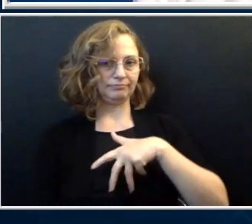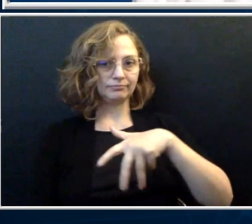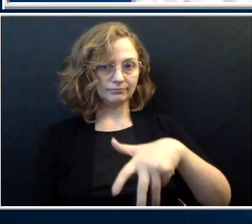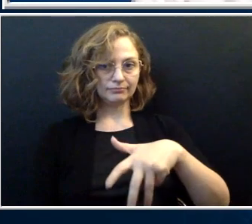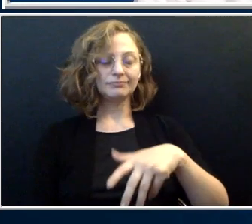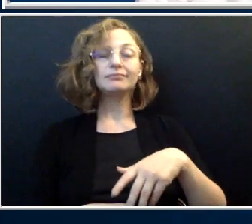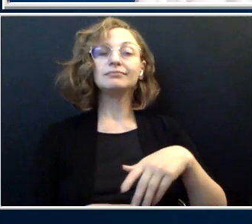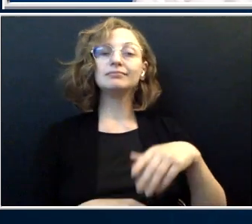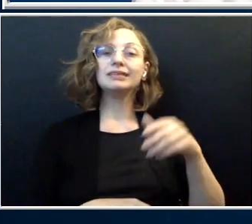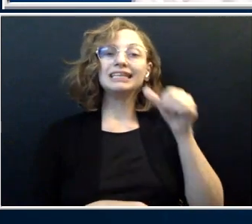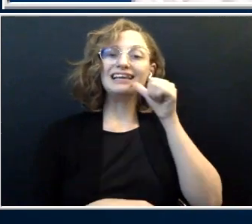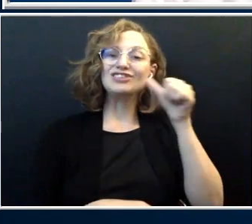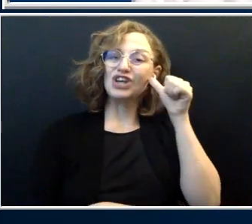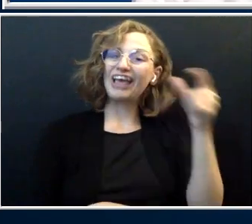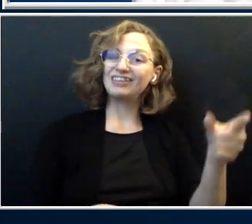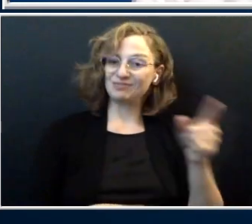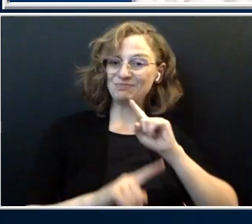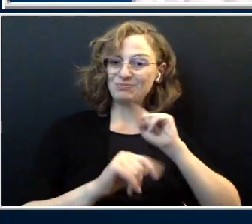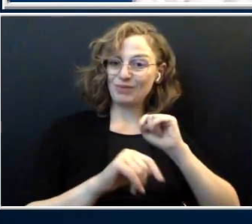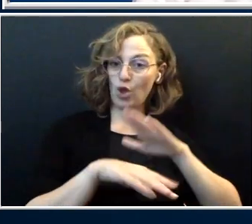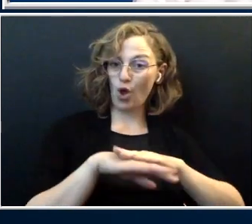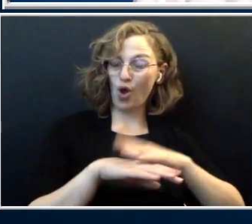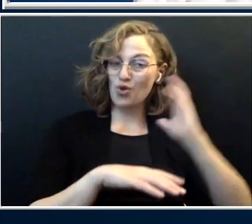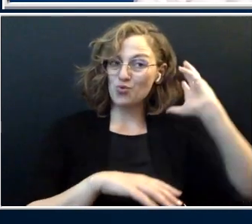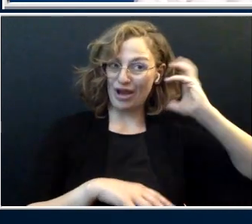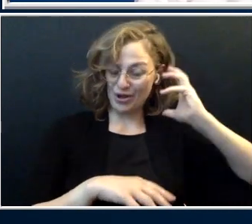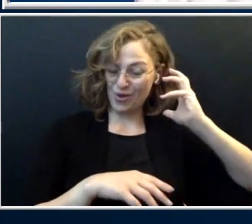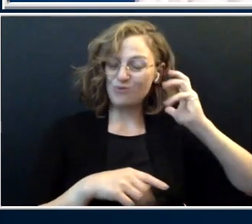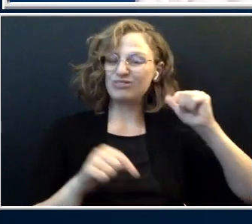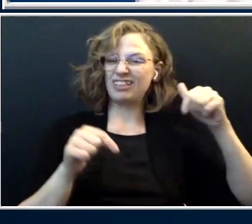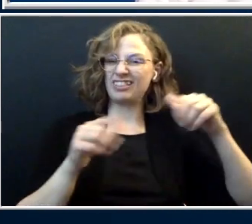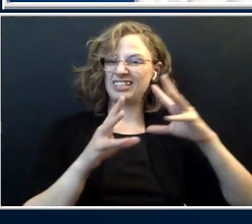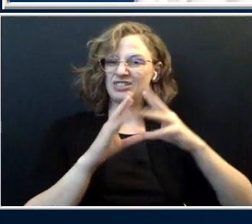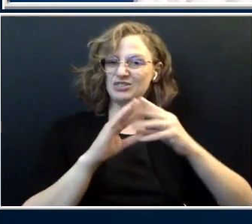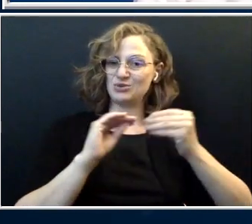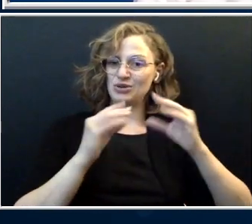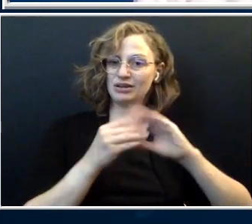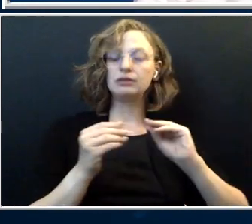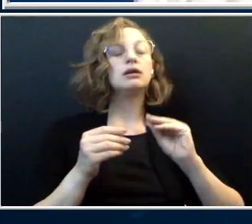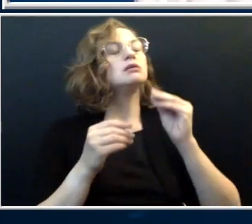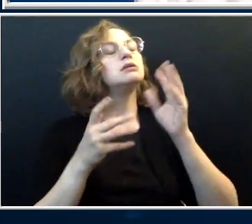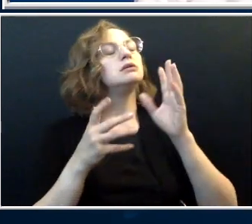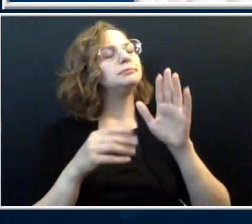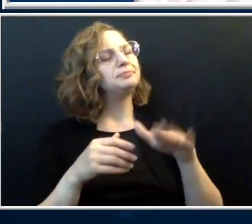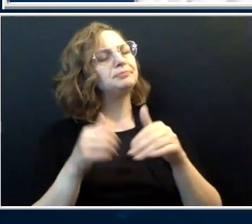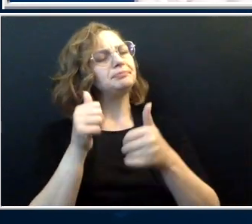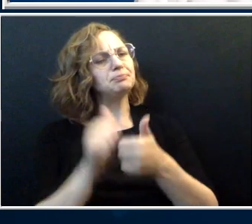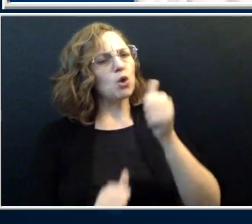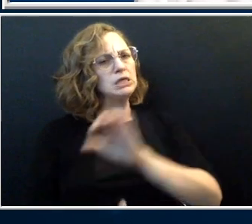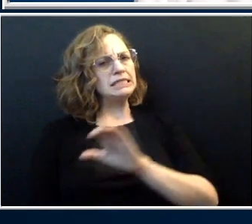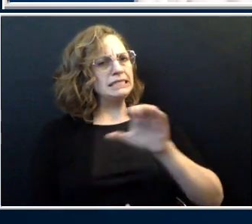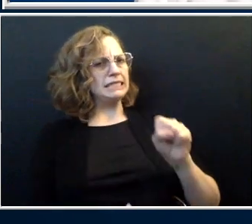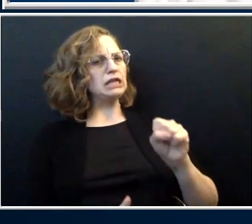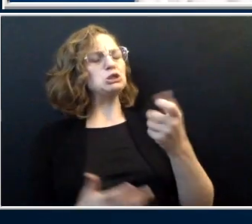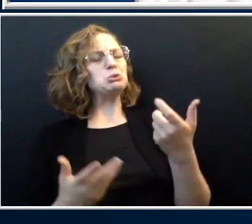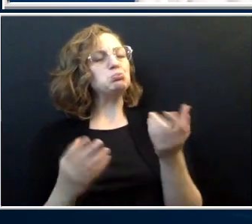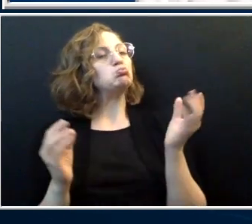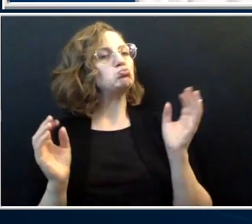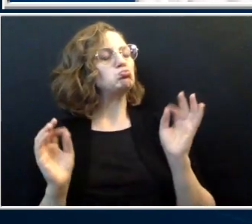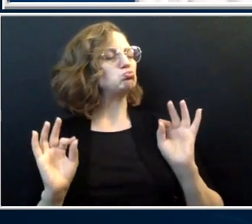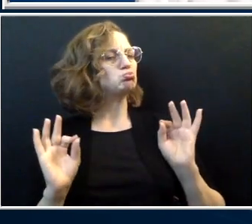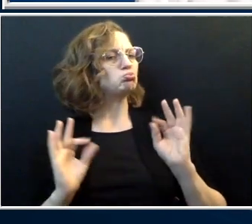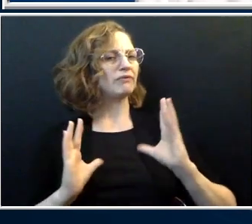Parrish, most C-sections happen without a problem. But if a complication does occur, why is it important to have